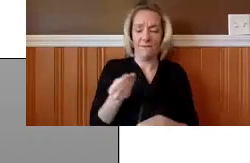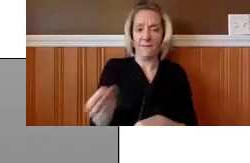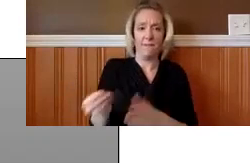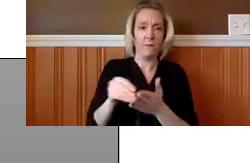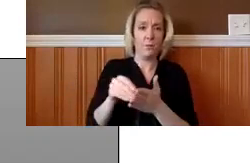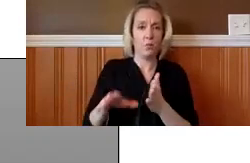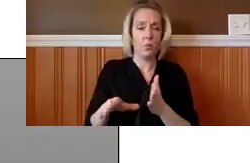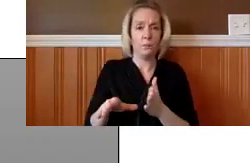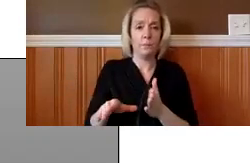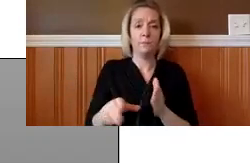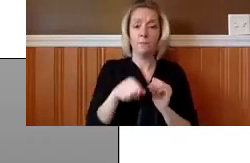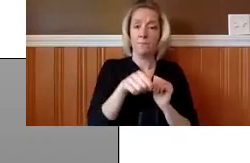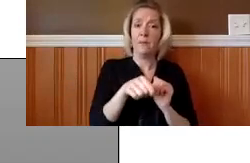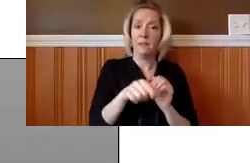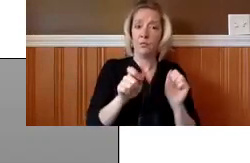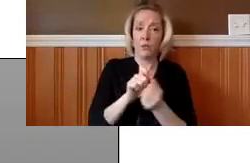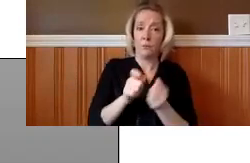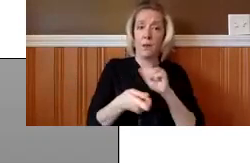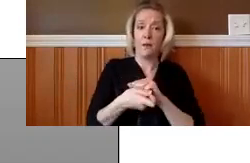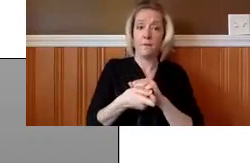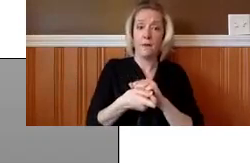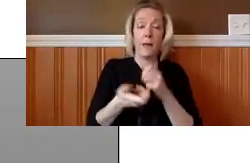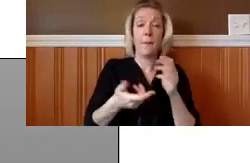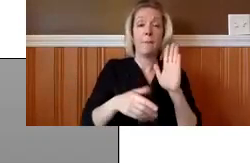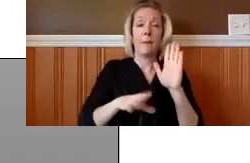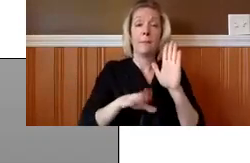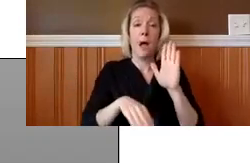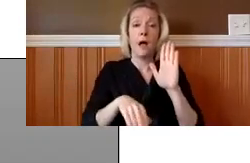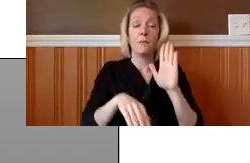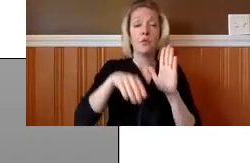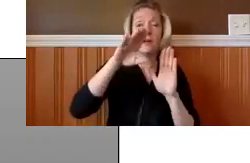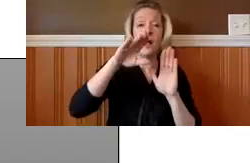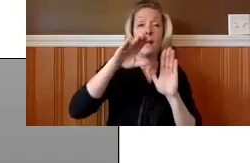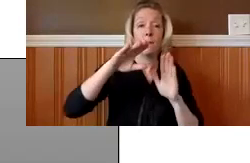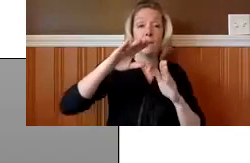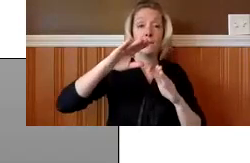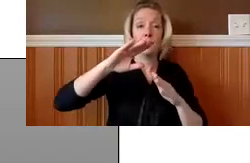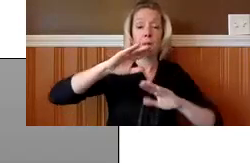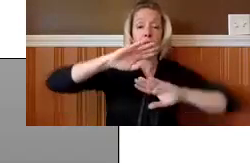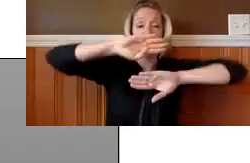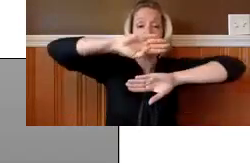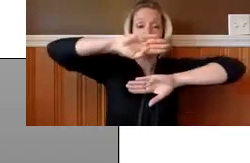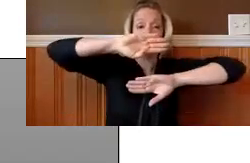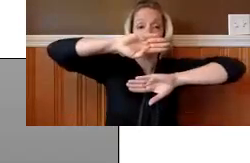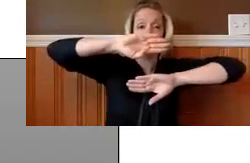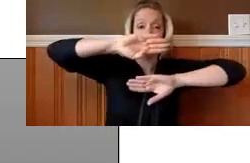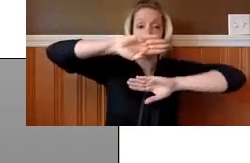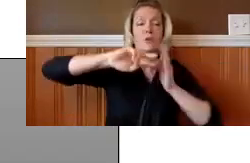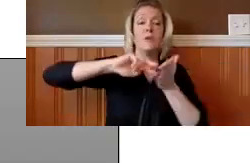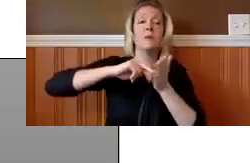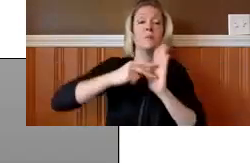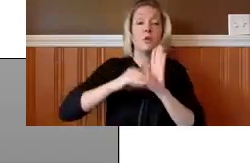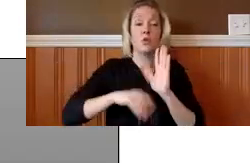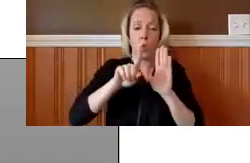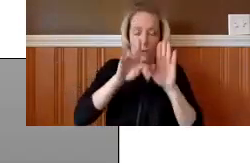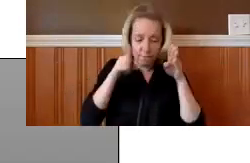also modify this counting frame by covering up the bottom half or the top half that now allows our student to maybe manipulate these things that we